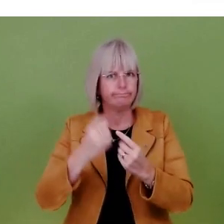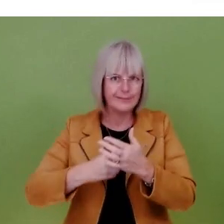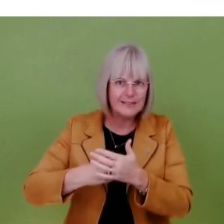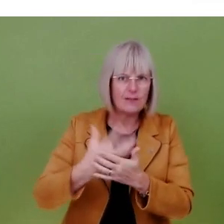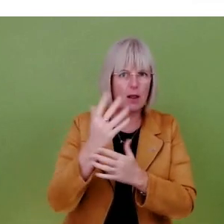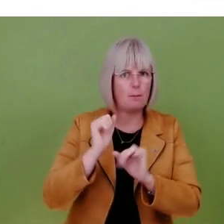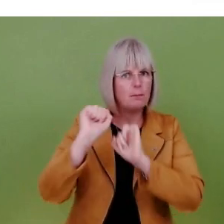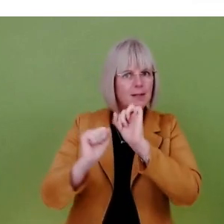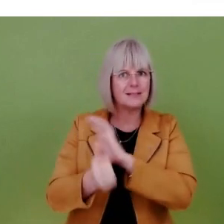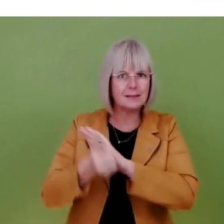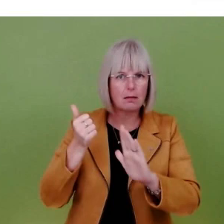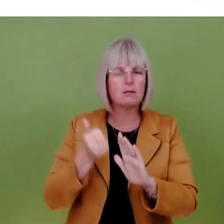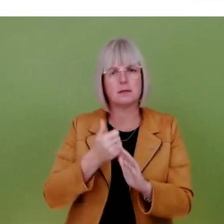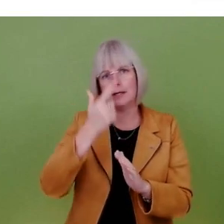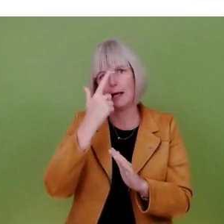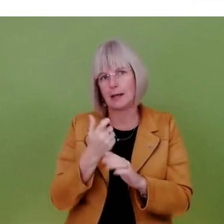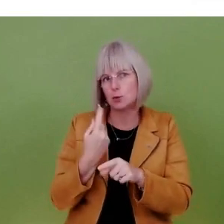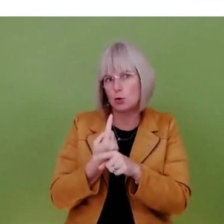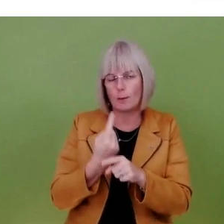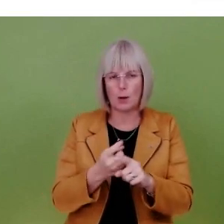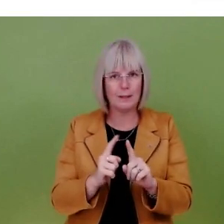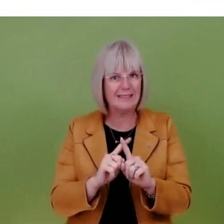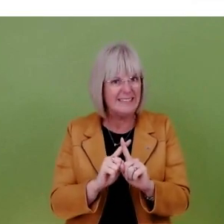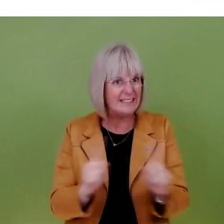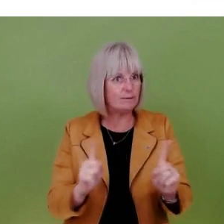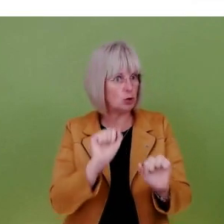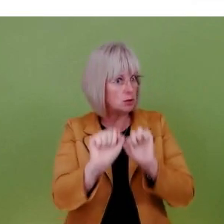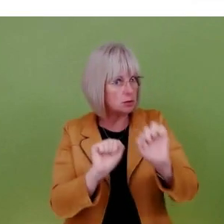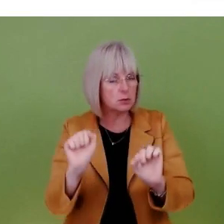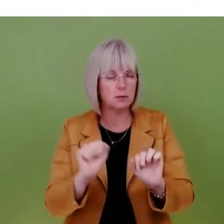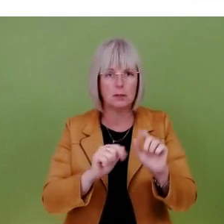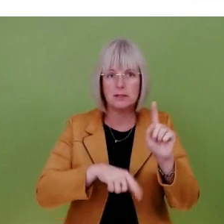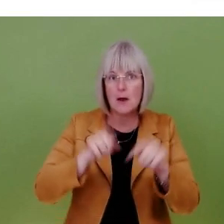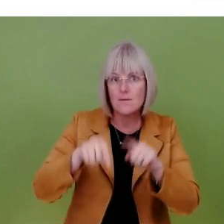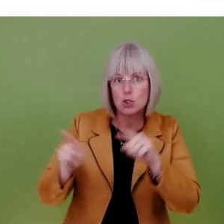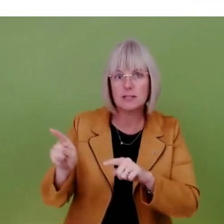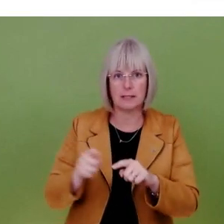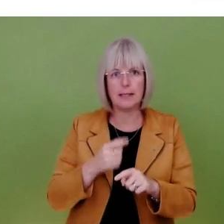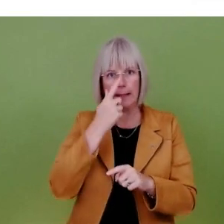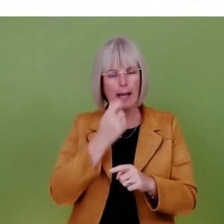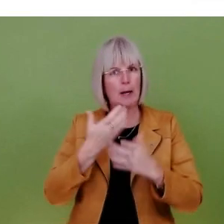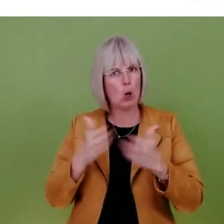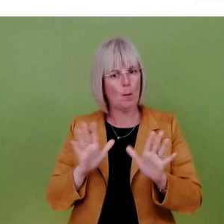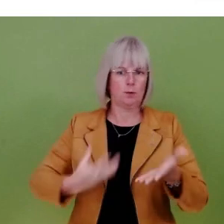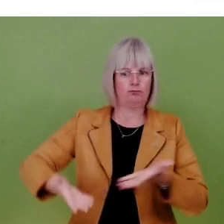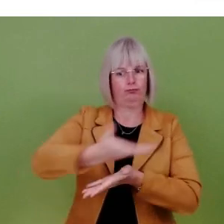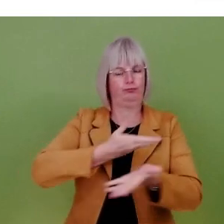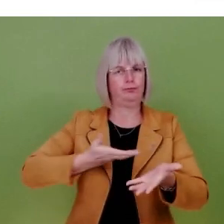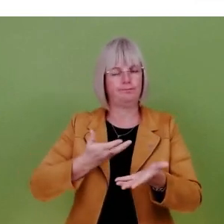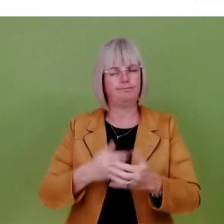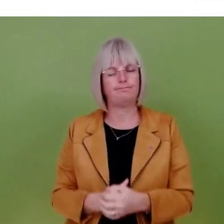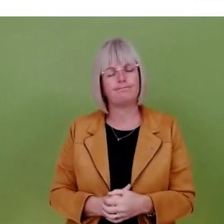talk about difference and diversity. One of the things we've recently done is embedded a cultural